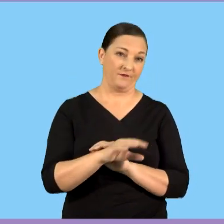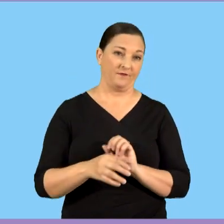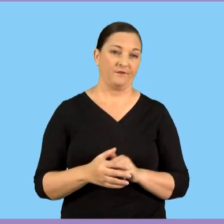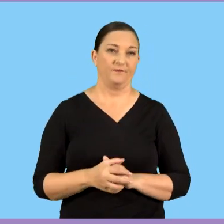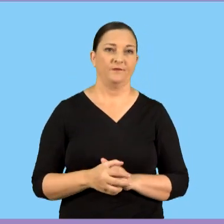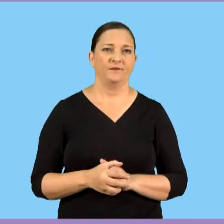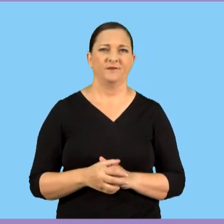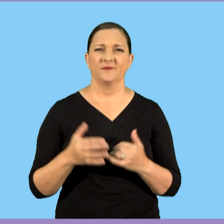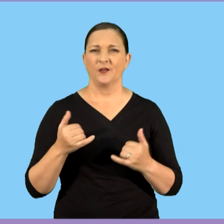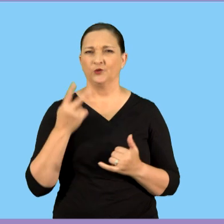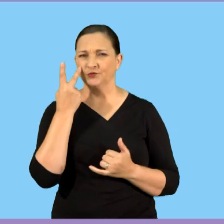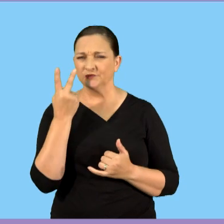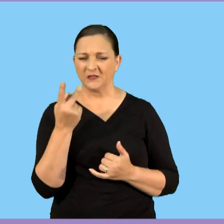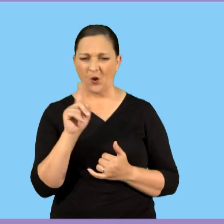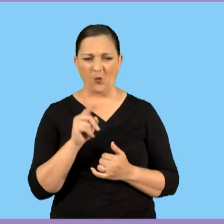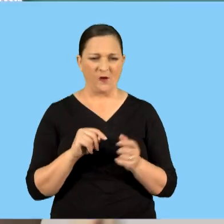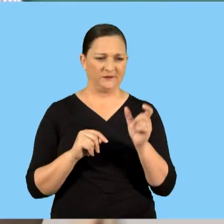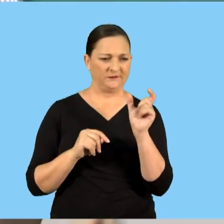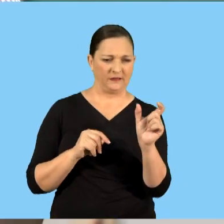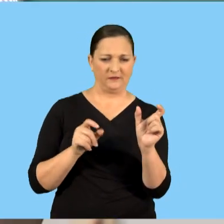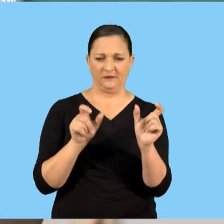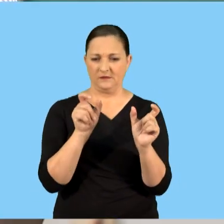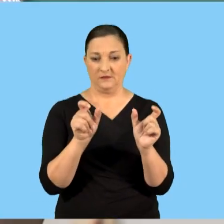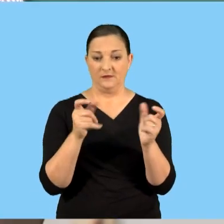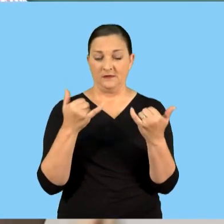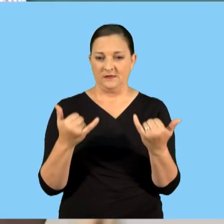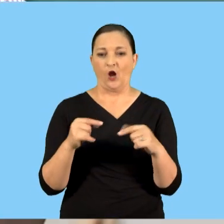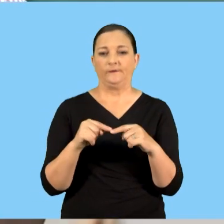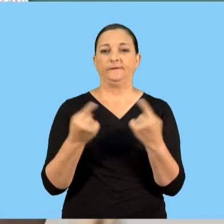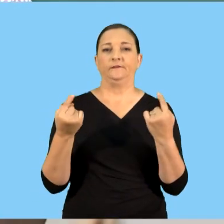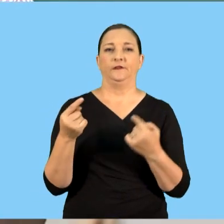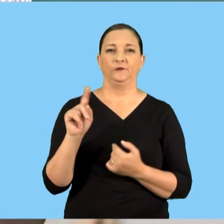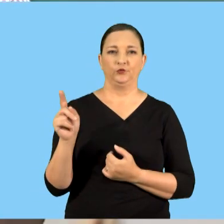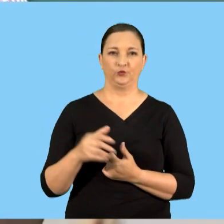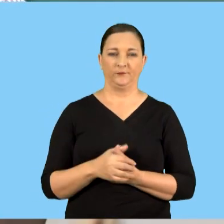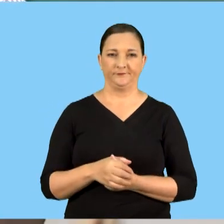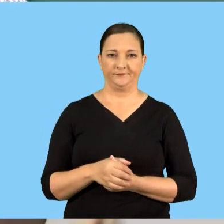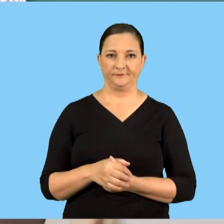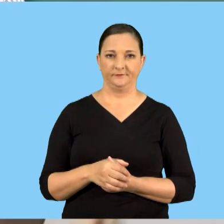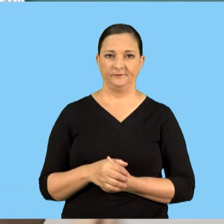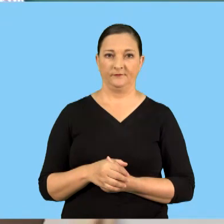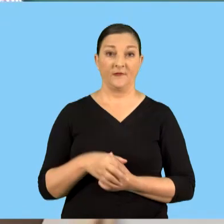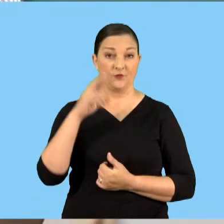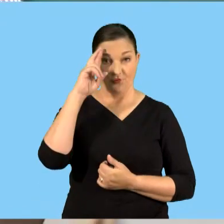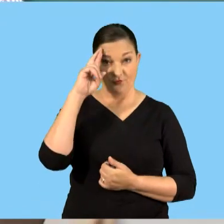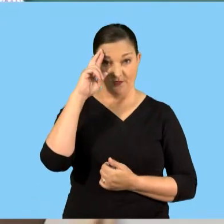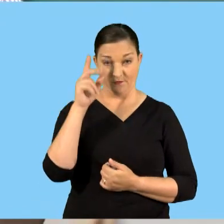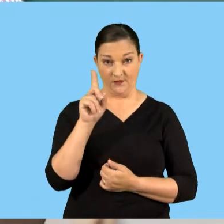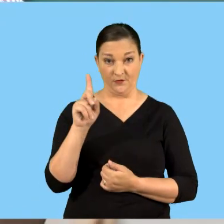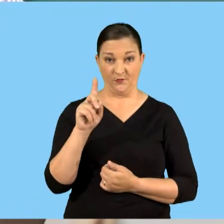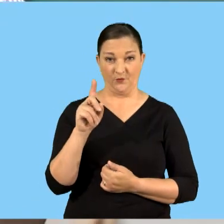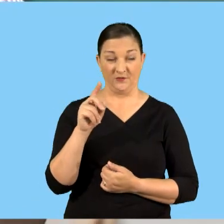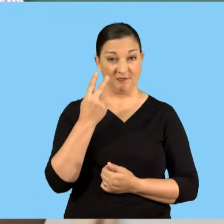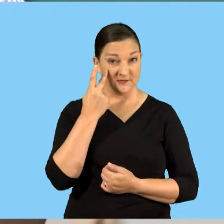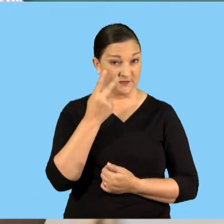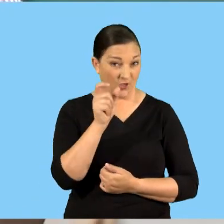degrees Celsius. And we need to see what is the difference between the temperature that we have now and the temperature that was before.